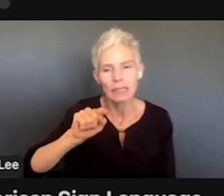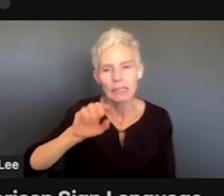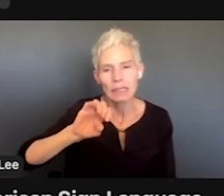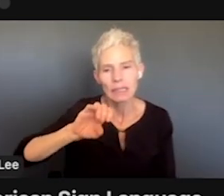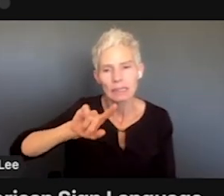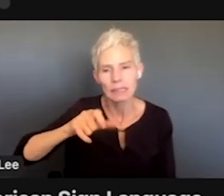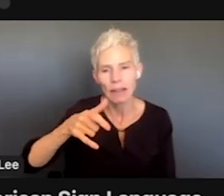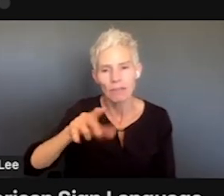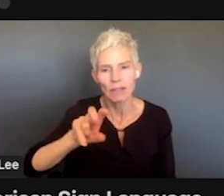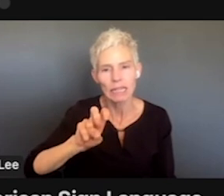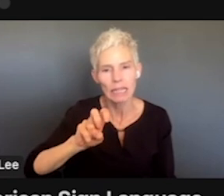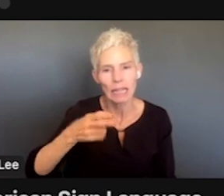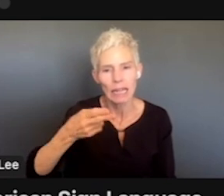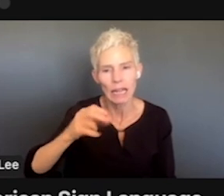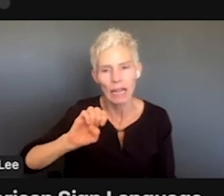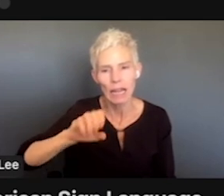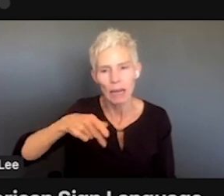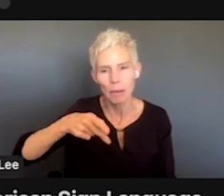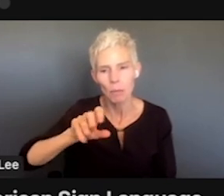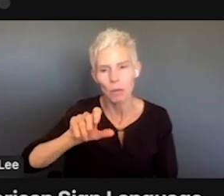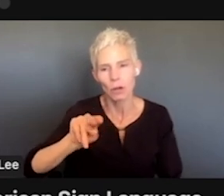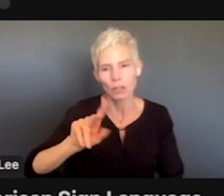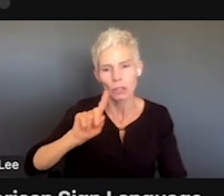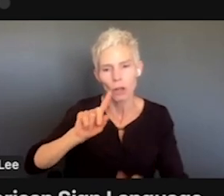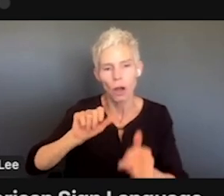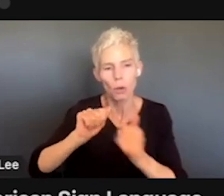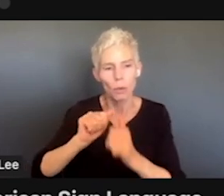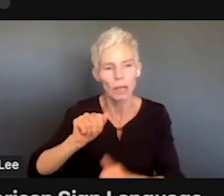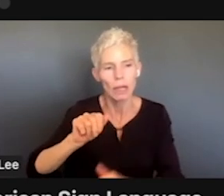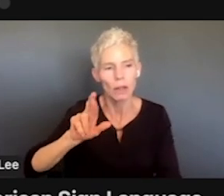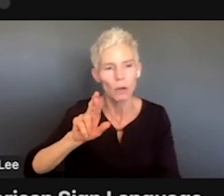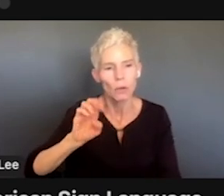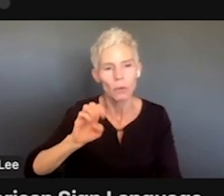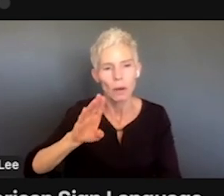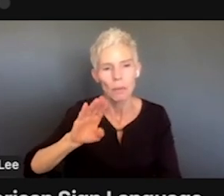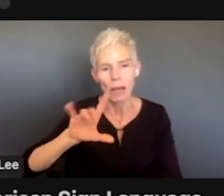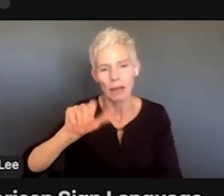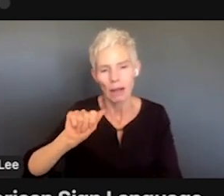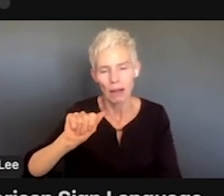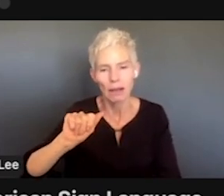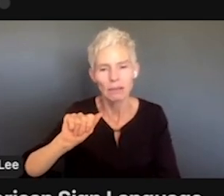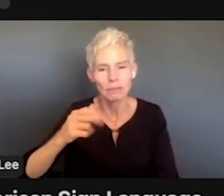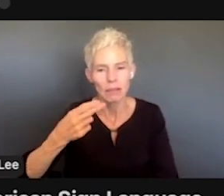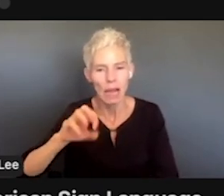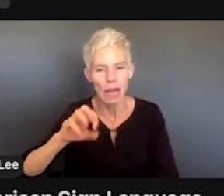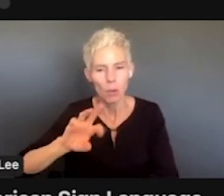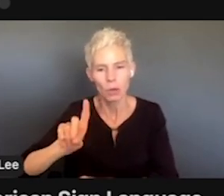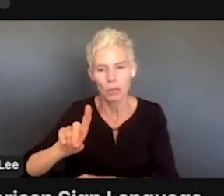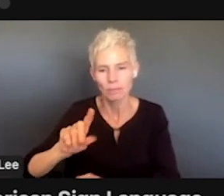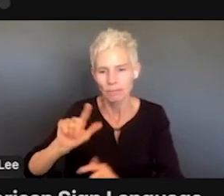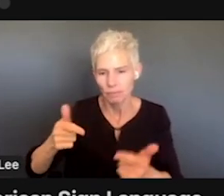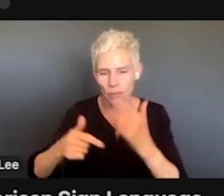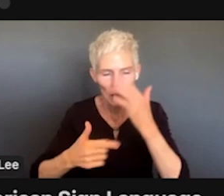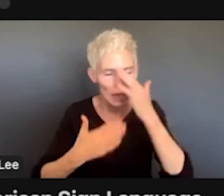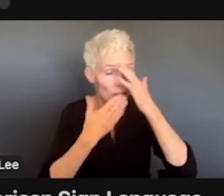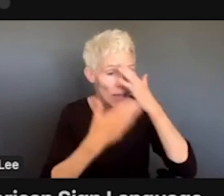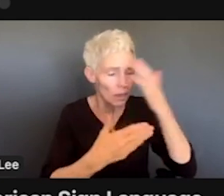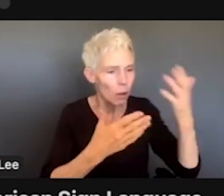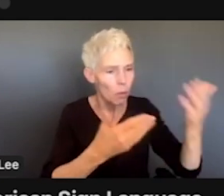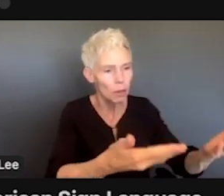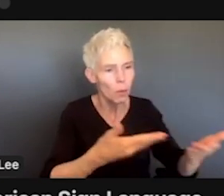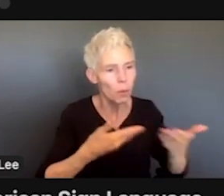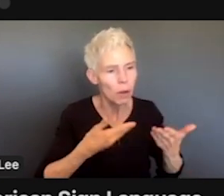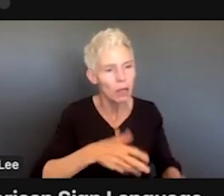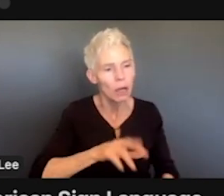to talk to Rebecca Howard. Stephanie, go ahead. Thanks, Megan. Yeah, so I'd like to welcome